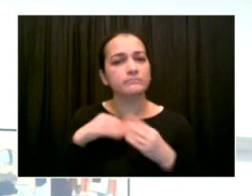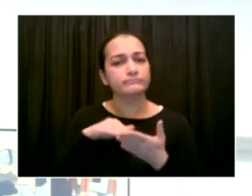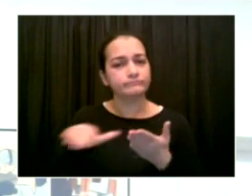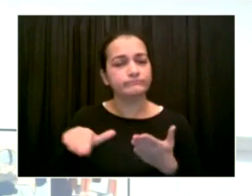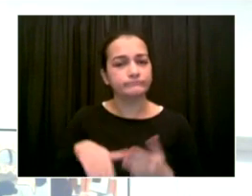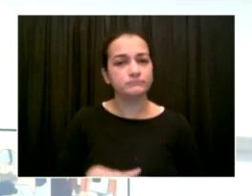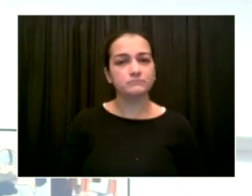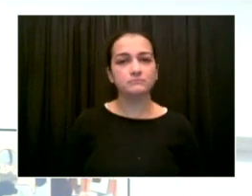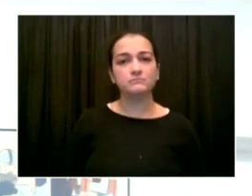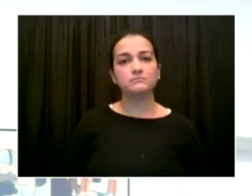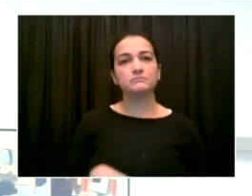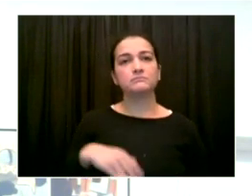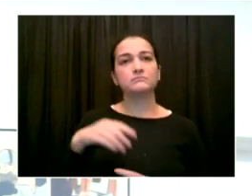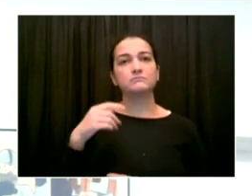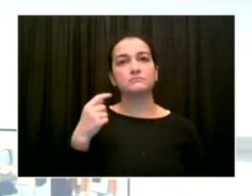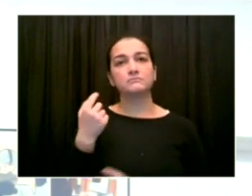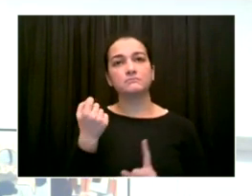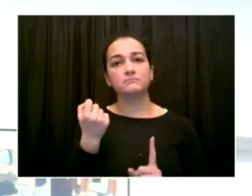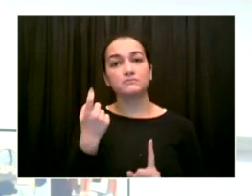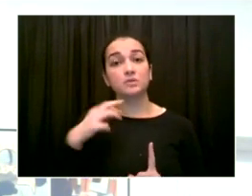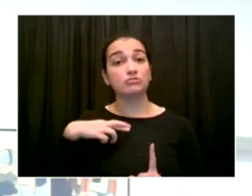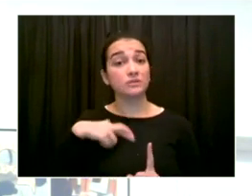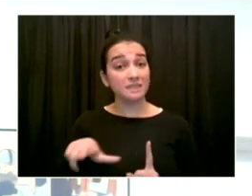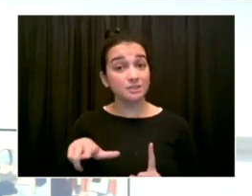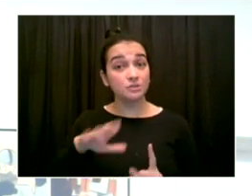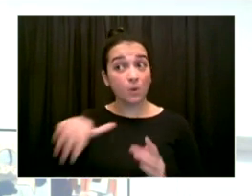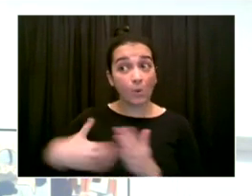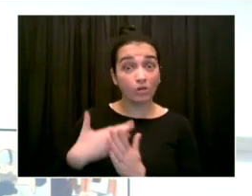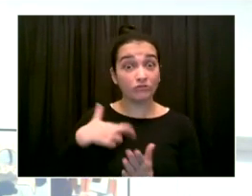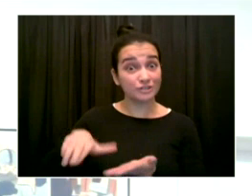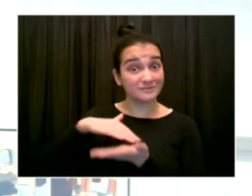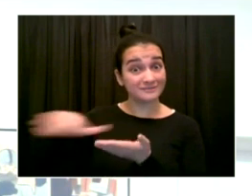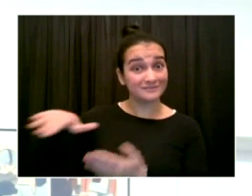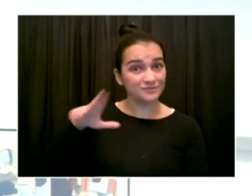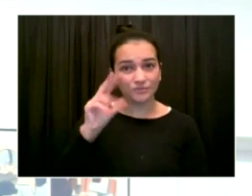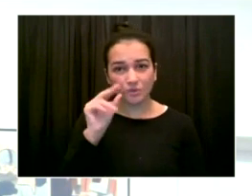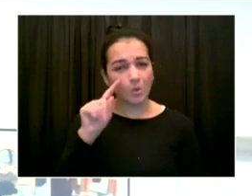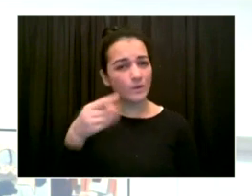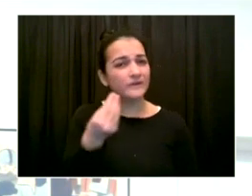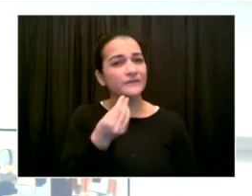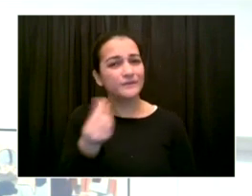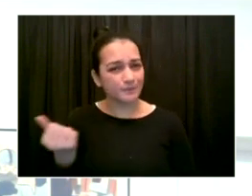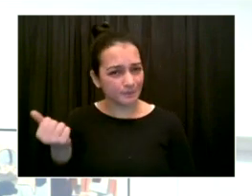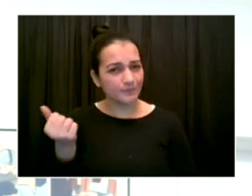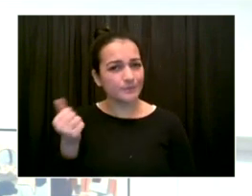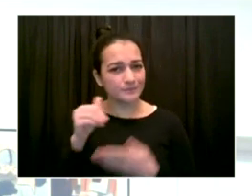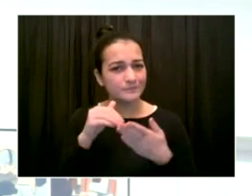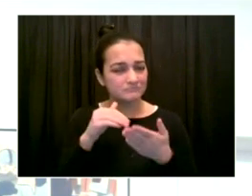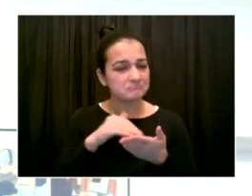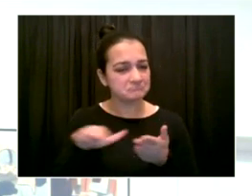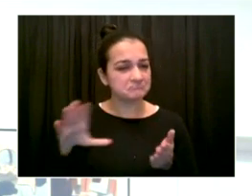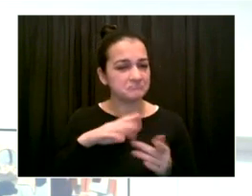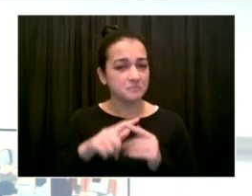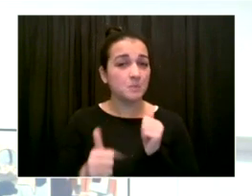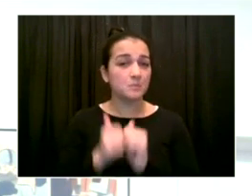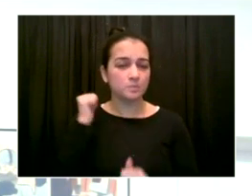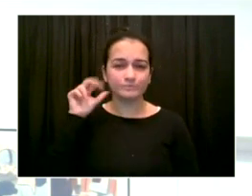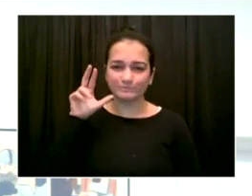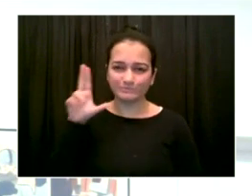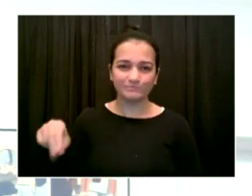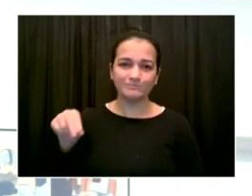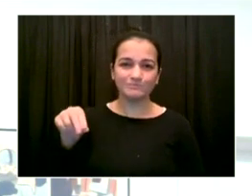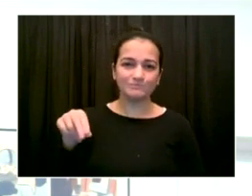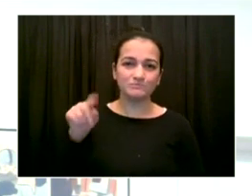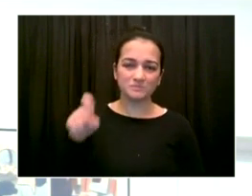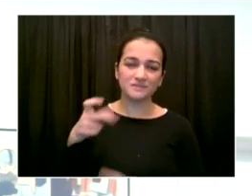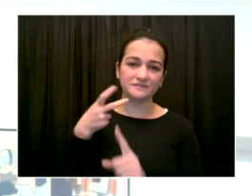people are choosing to get vaccinated, and we're working through this process, but it's a very small percentage at the end of the day of granted